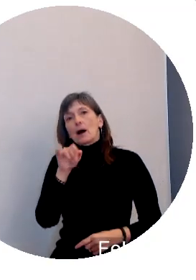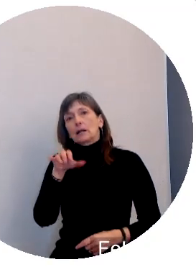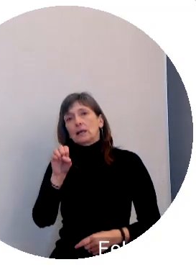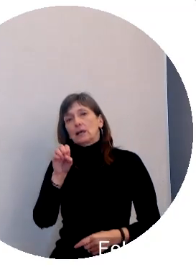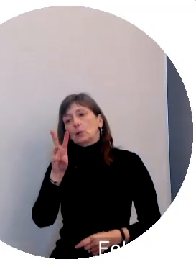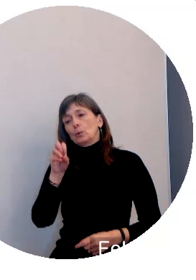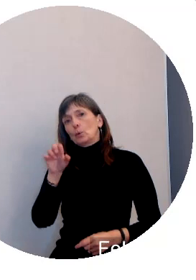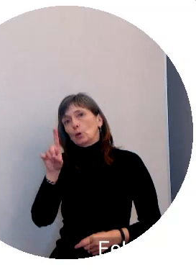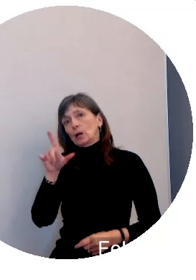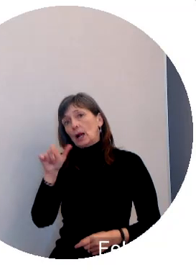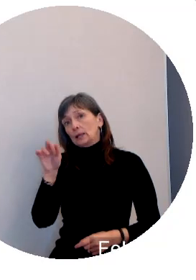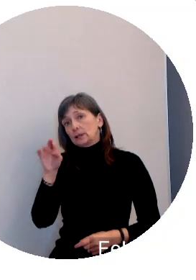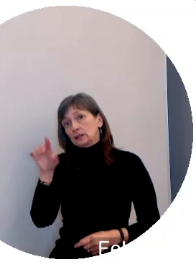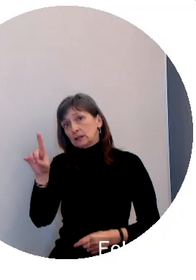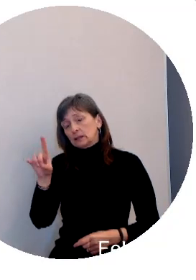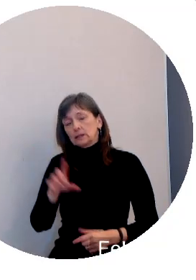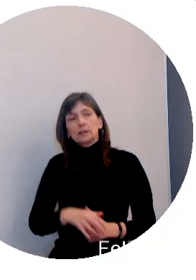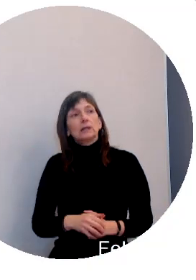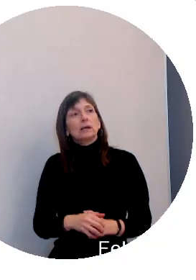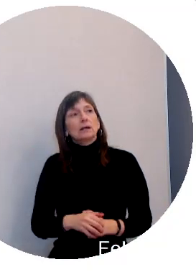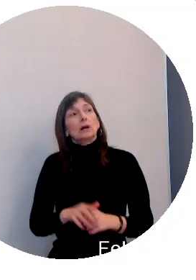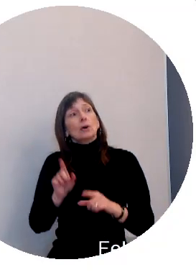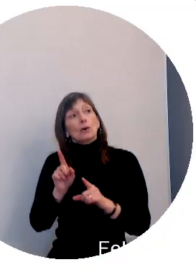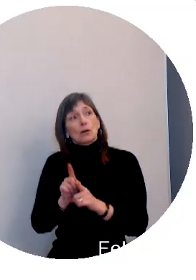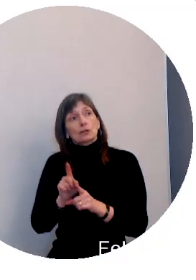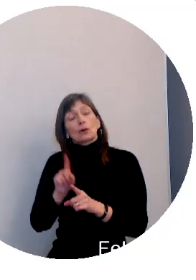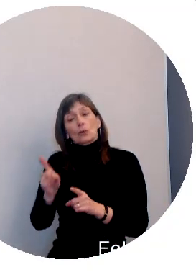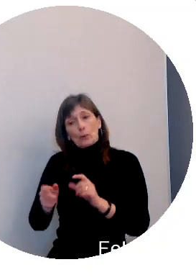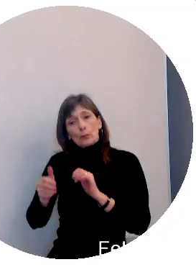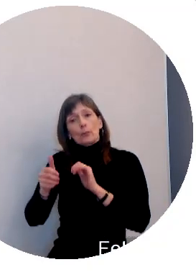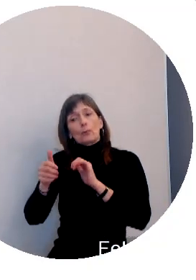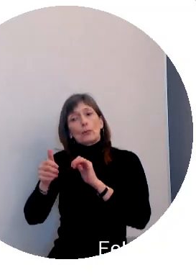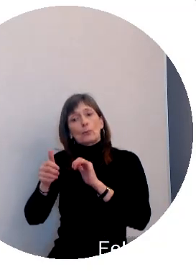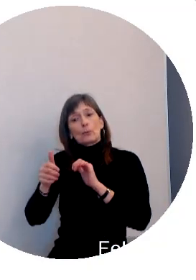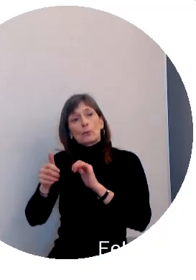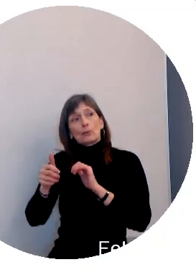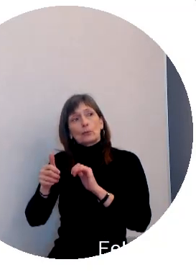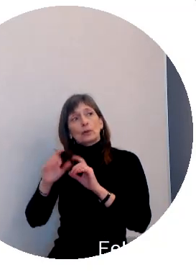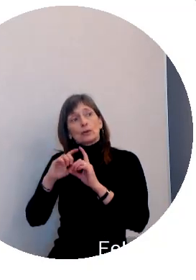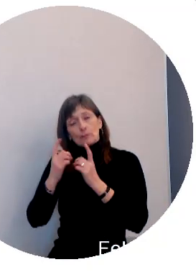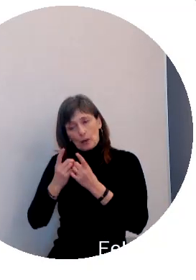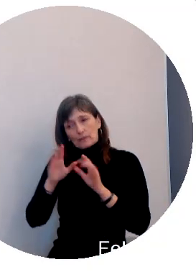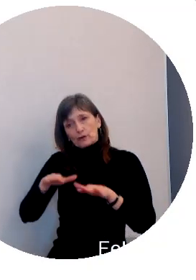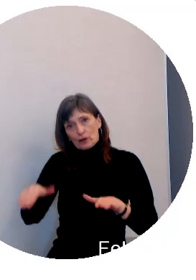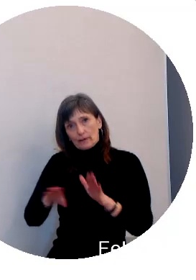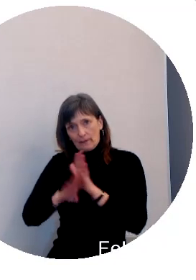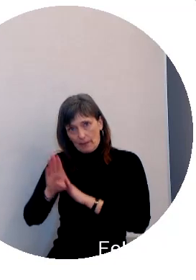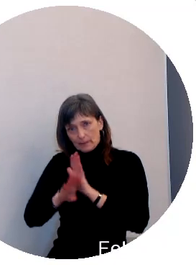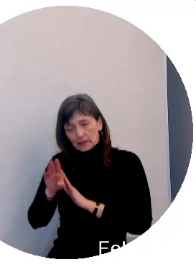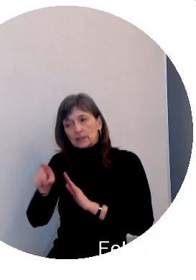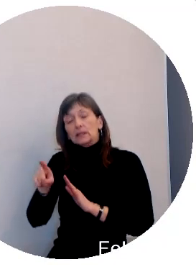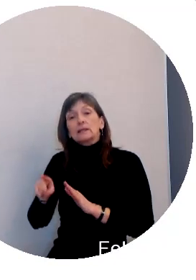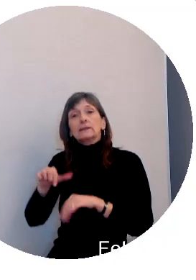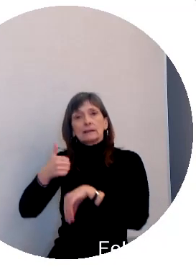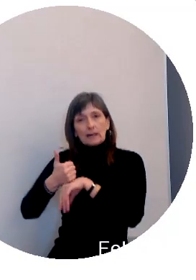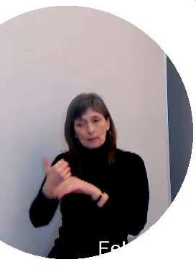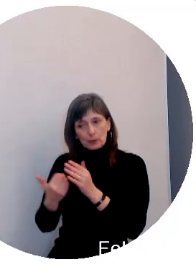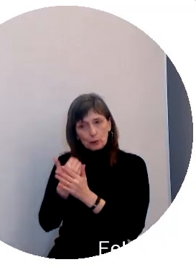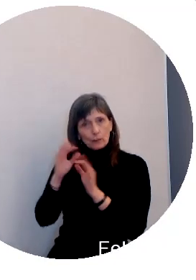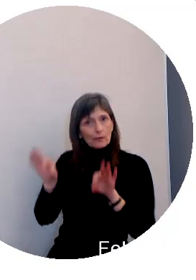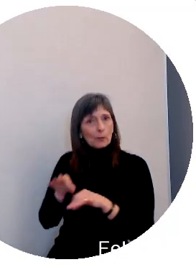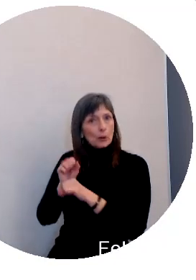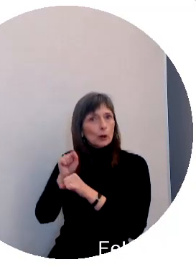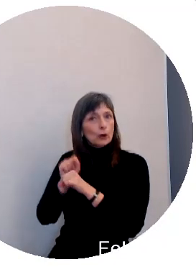Woodland, and also the Department of Education and Early Childhood Development is creating a framework, and Bonnie's